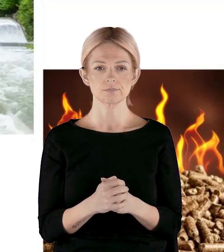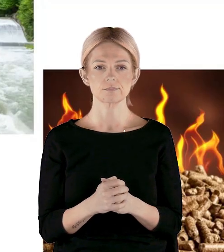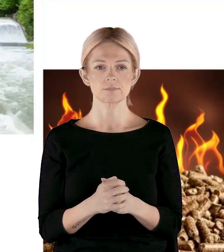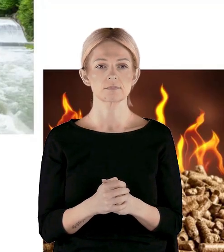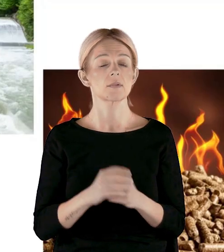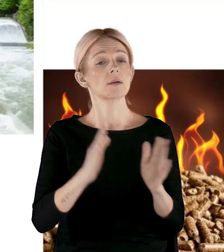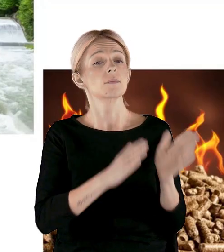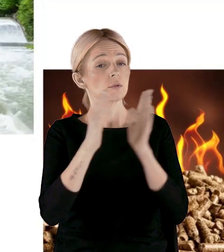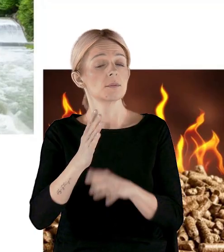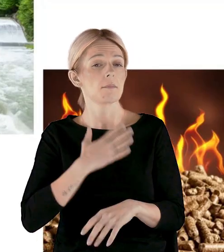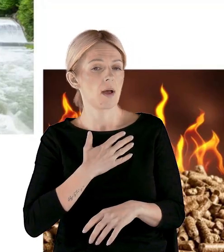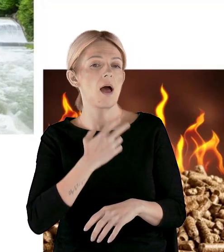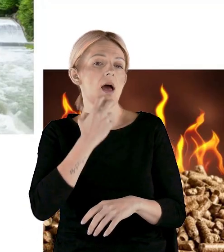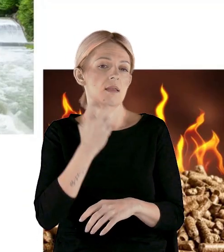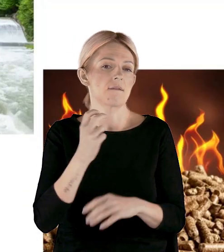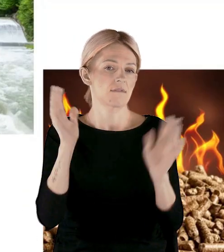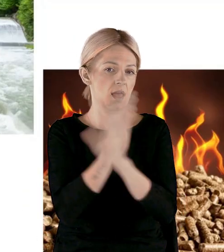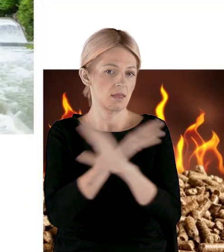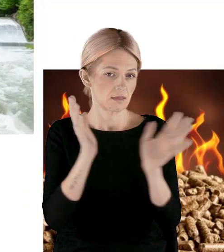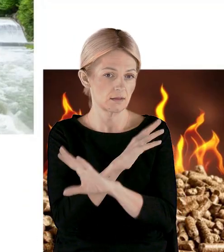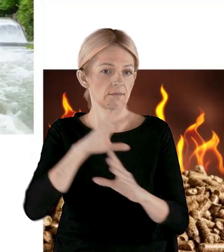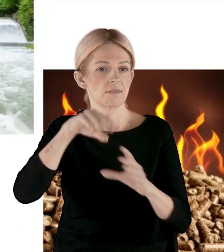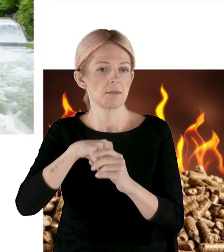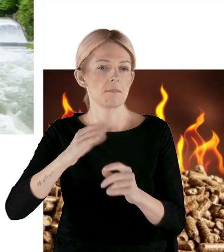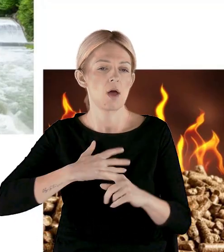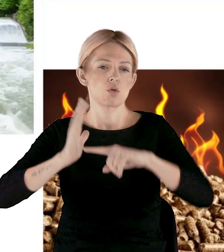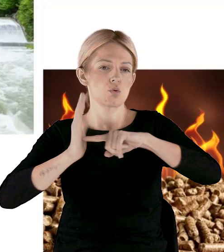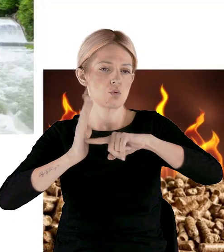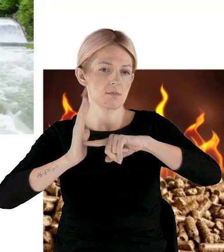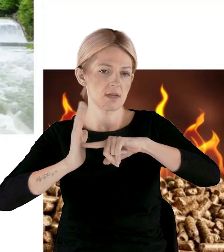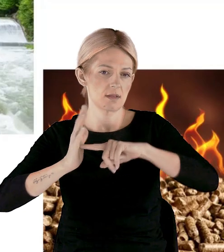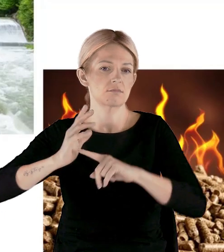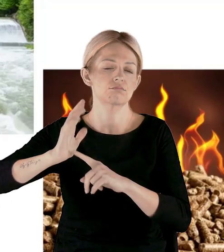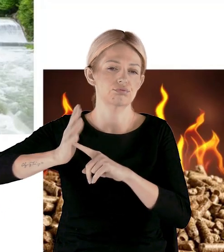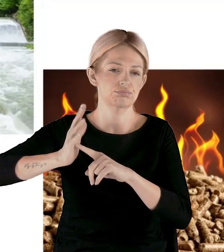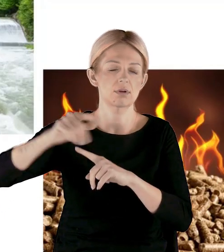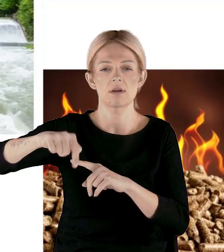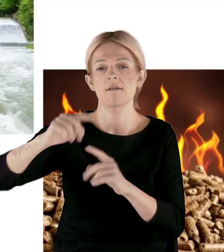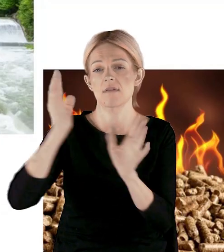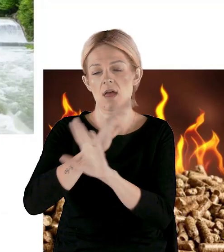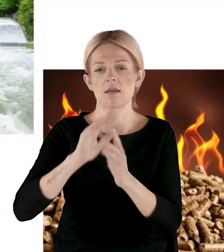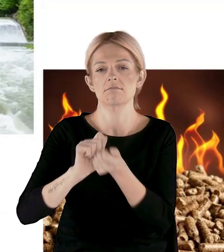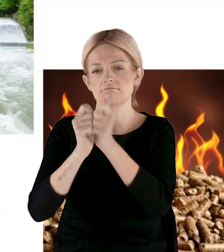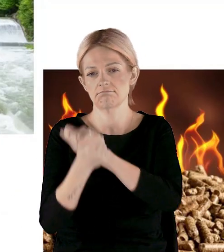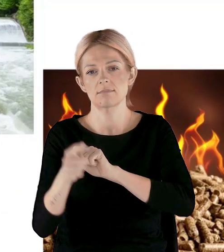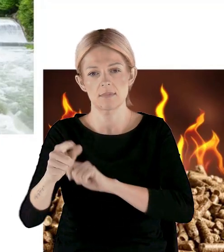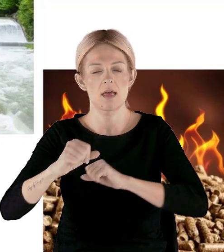have hydroelectric energy that again